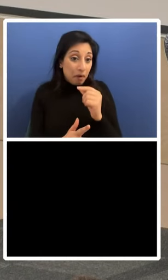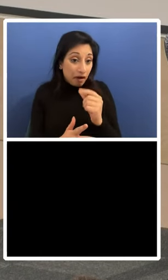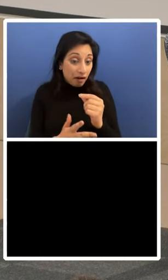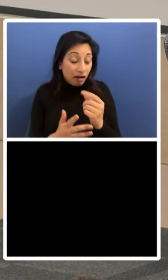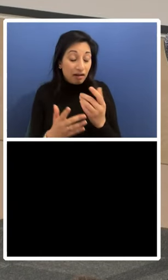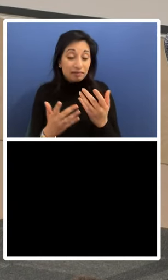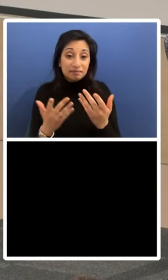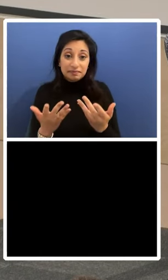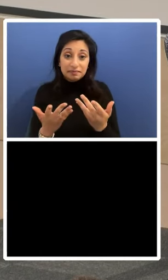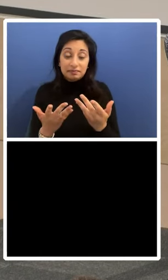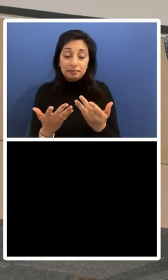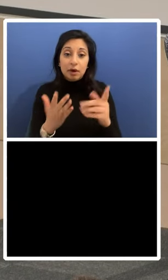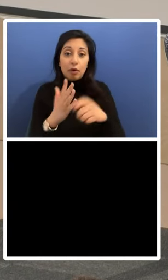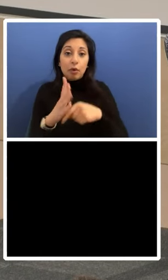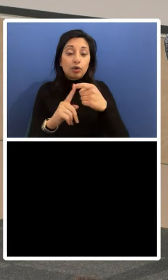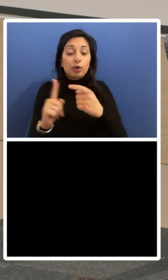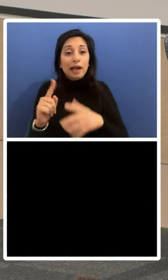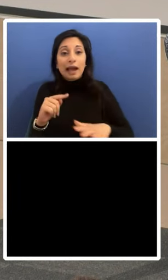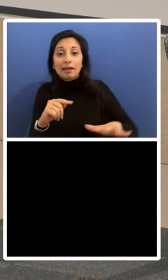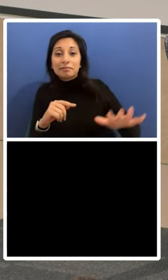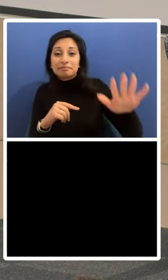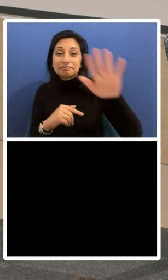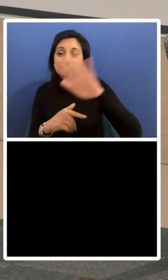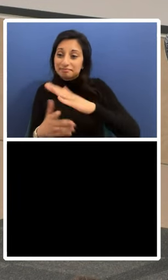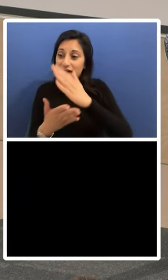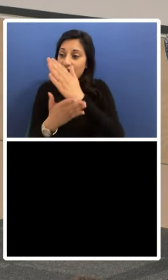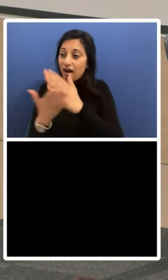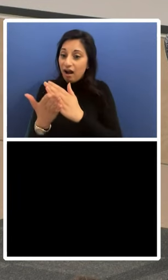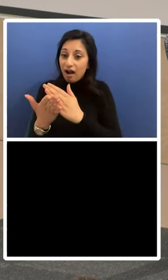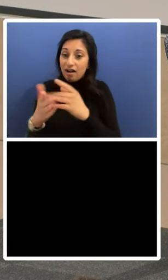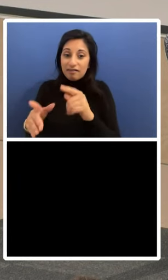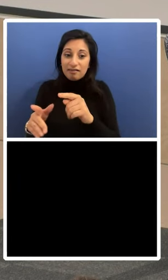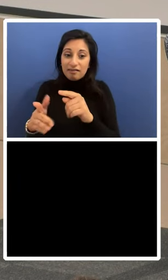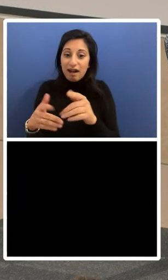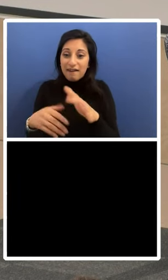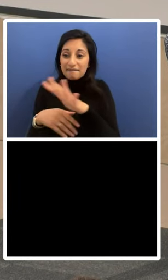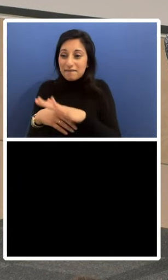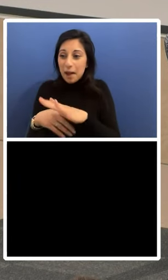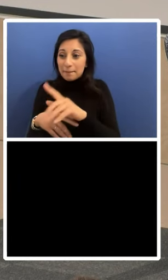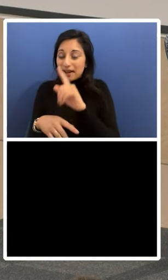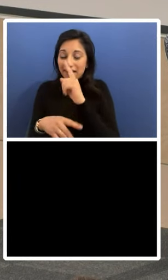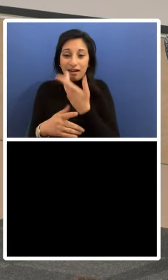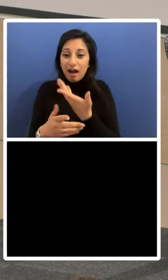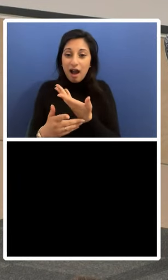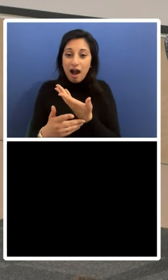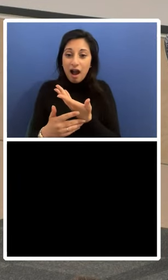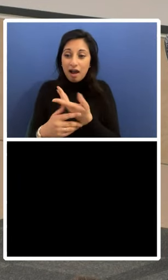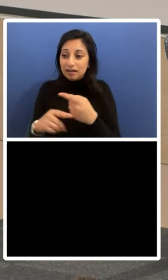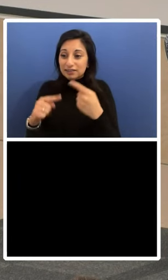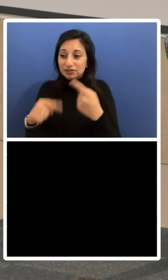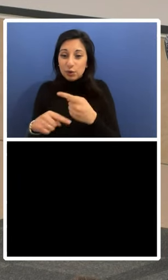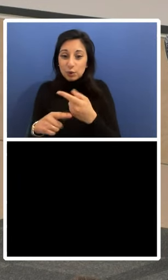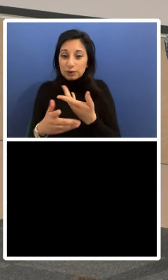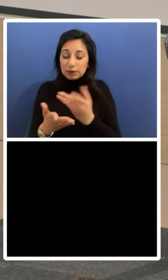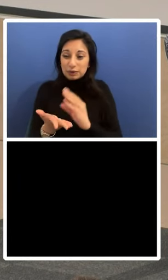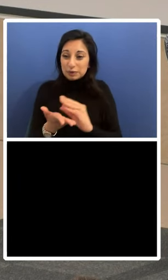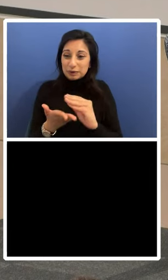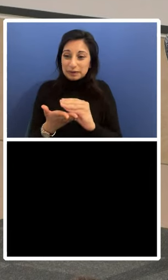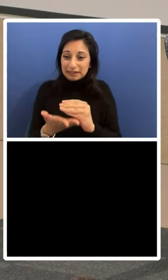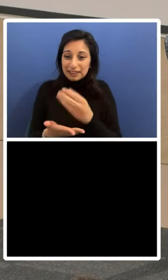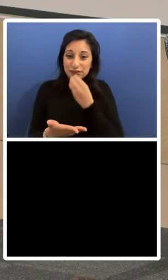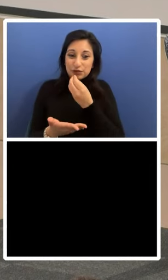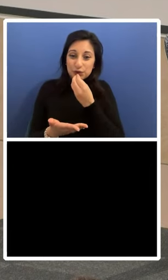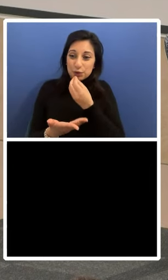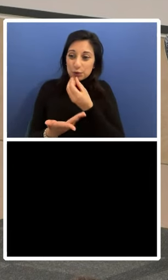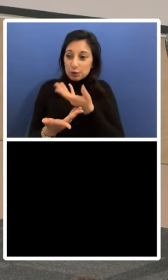half the country can't afford to simultaneously feed their kids and turn the heating on. And that number's going to get worse. And once we